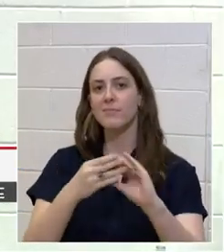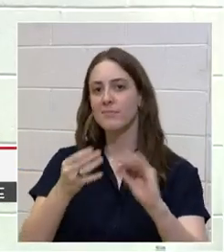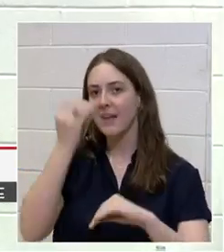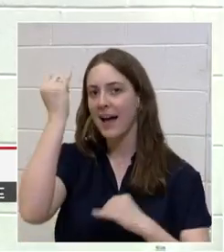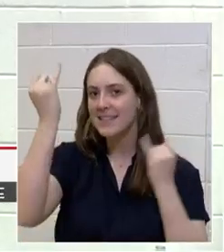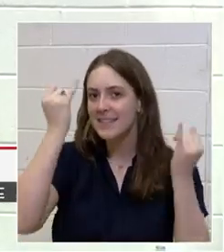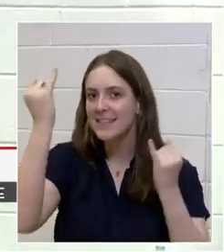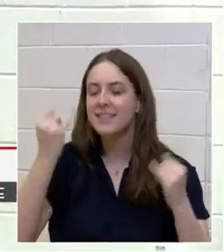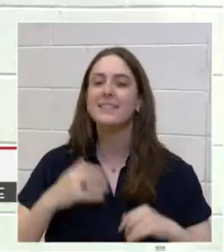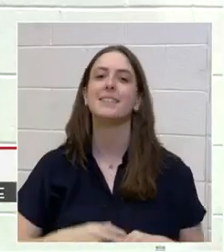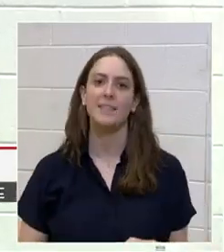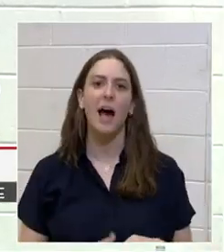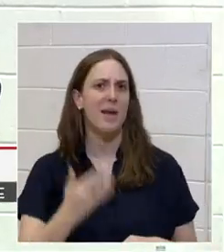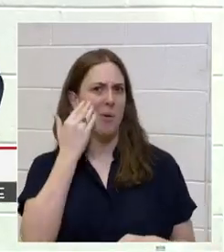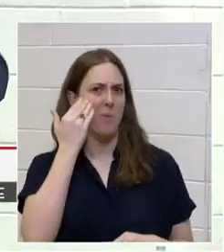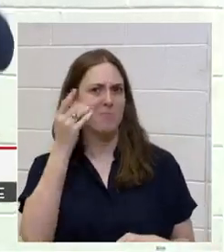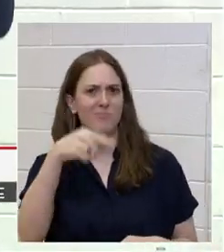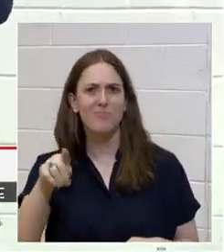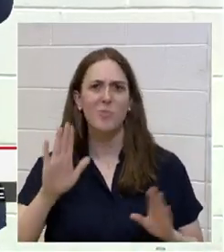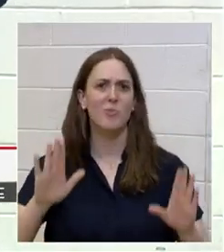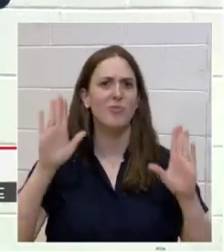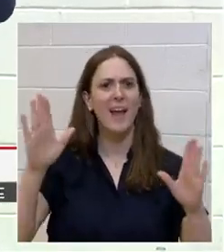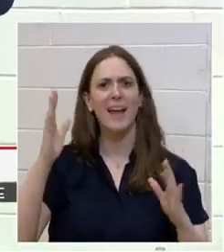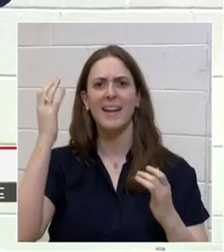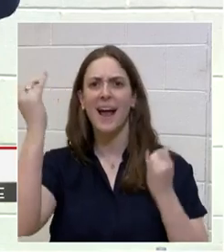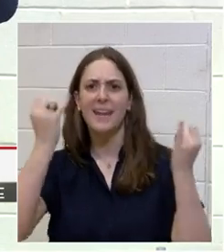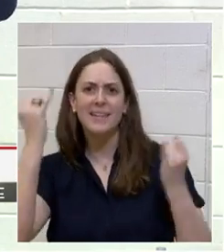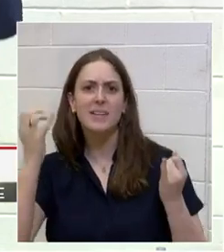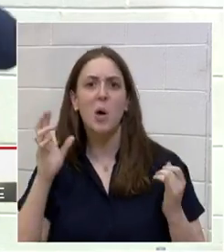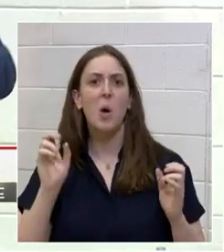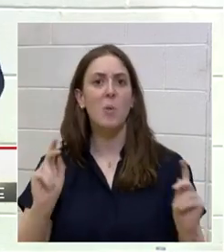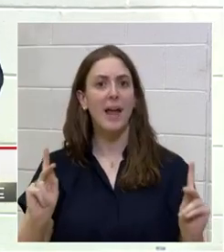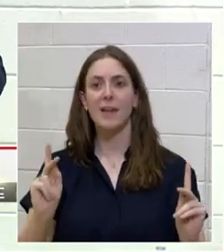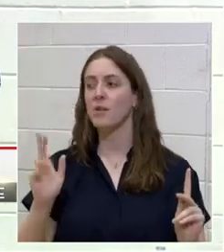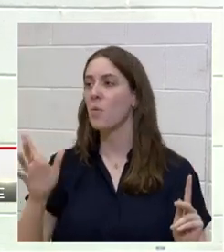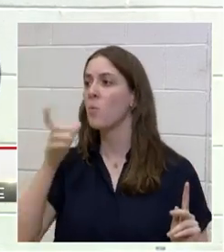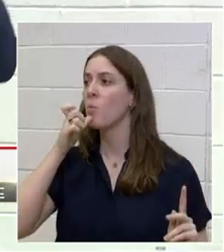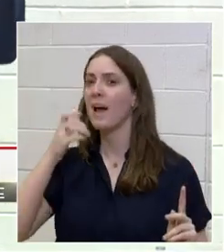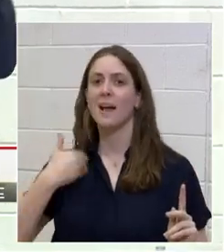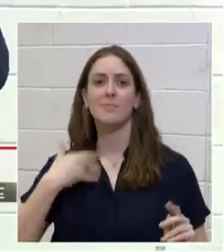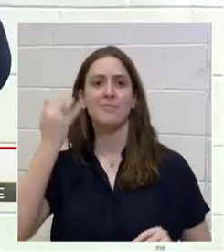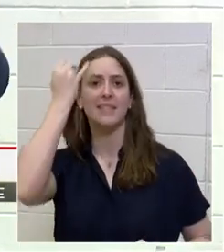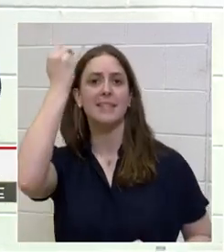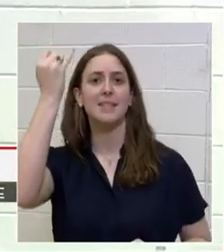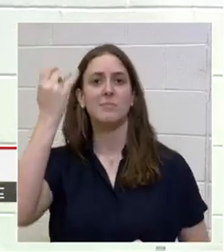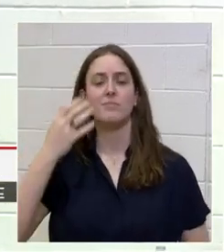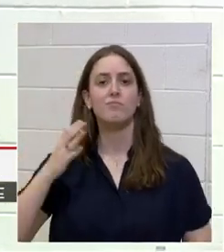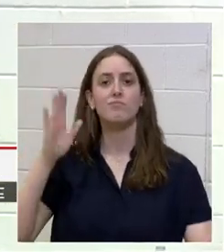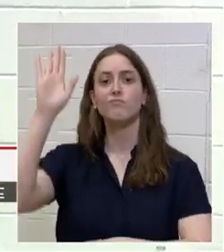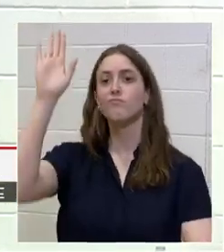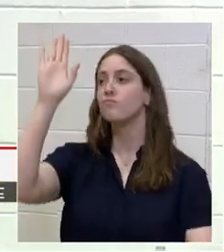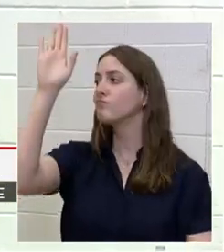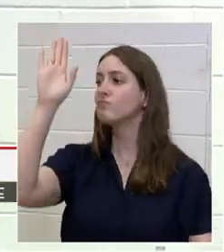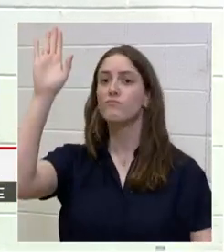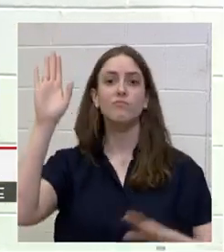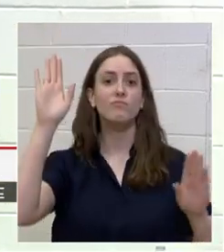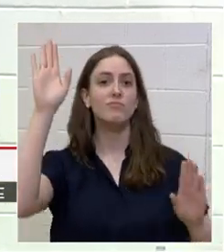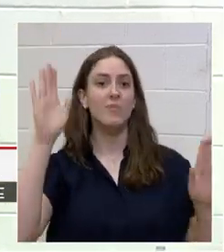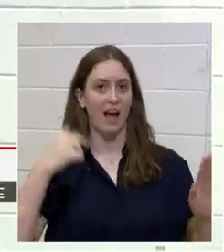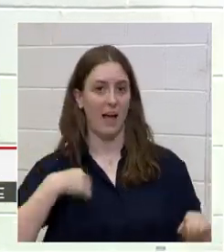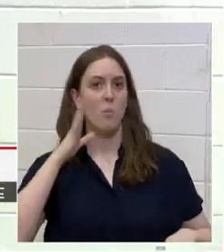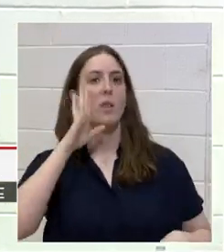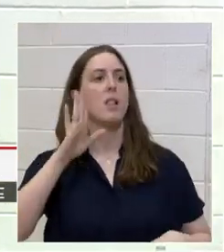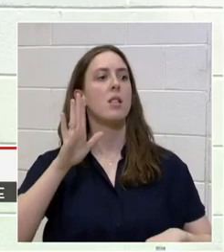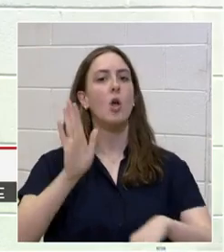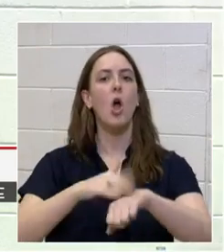and ideas. So who has an idea? Let's see the excitement. Raise your sign. And the most excited table will be the one that I call on. Let's